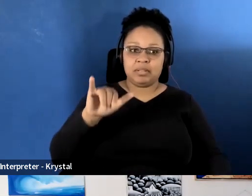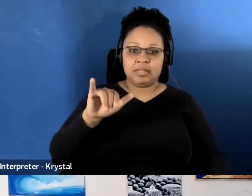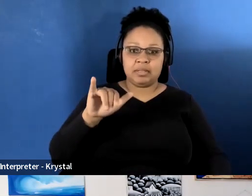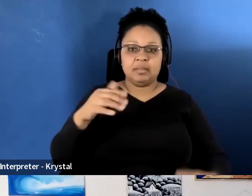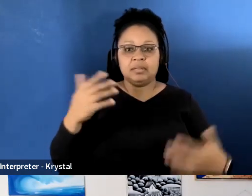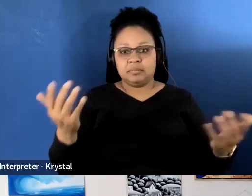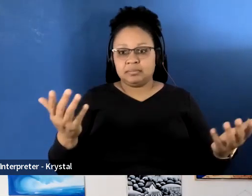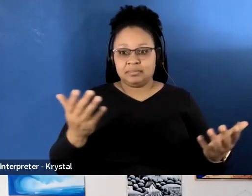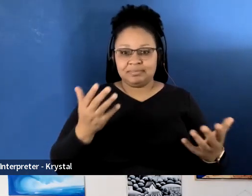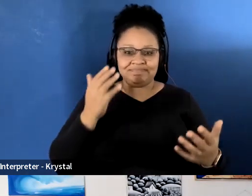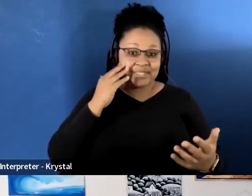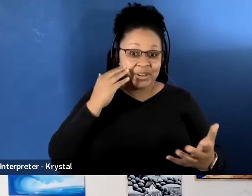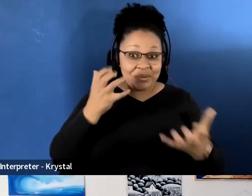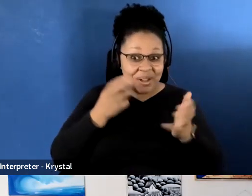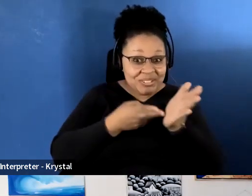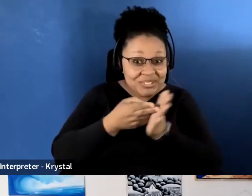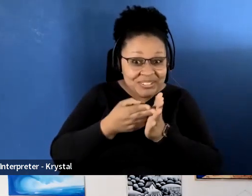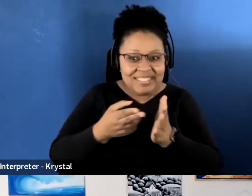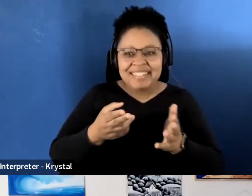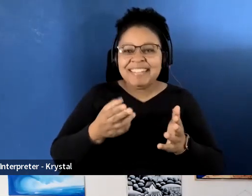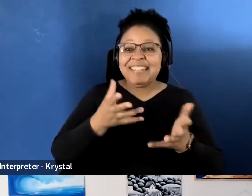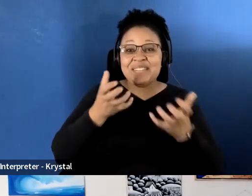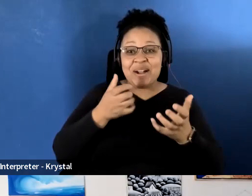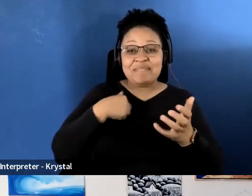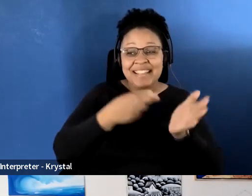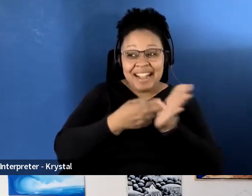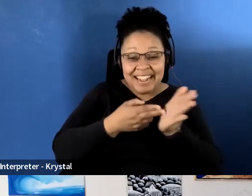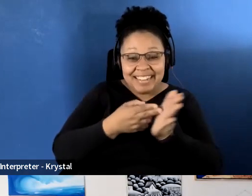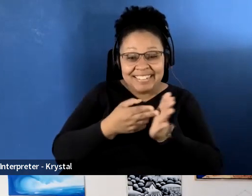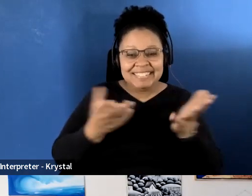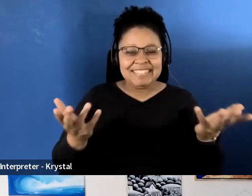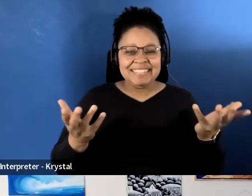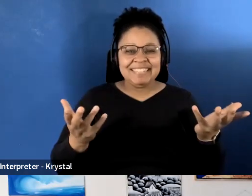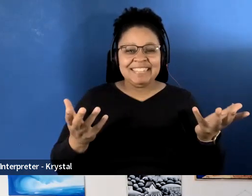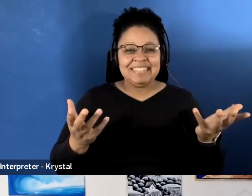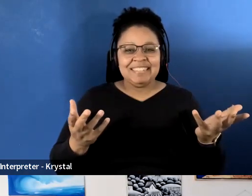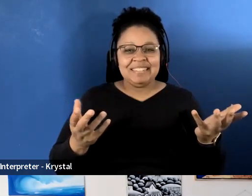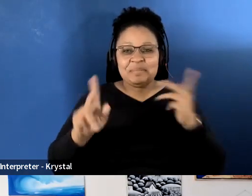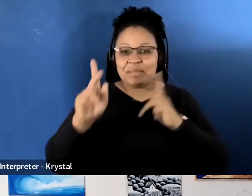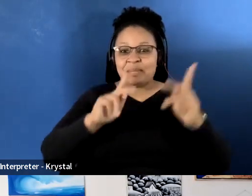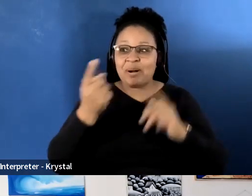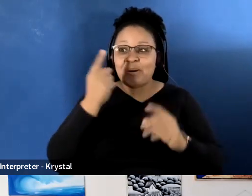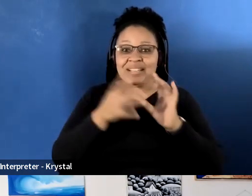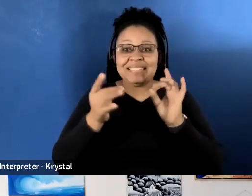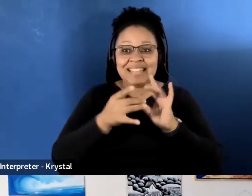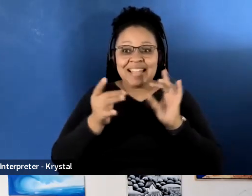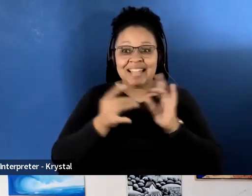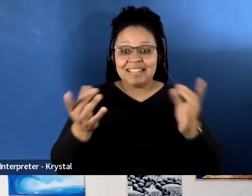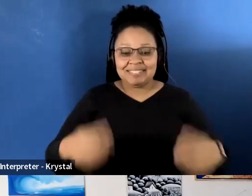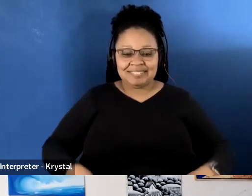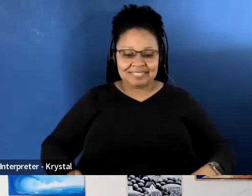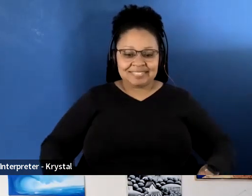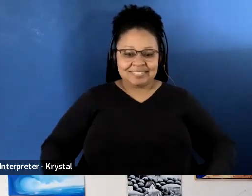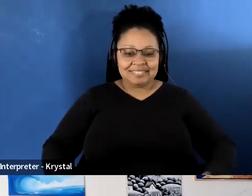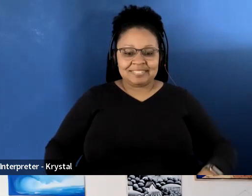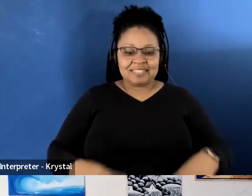do you want the truth? Do you want me to tell you what everybody has told you your whole lives? No, tell us the